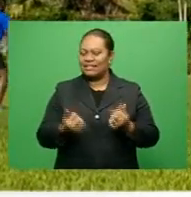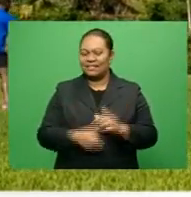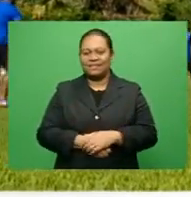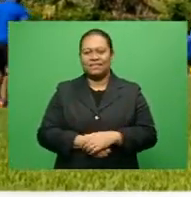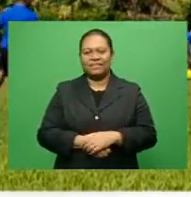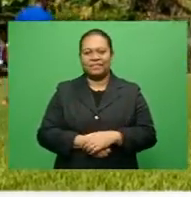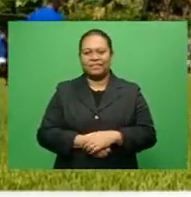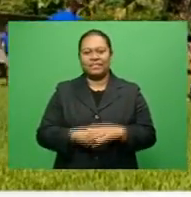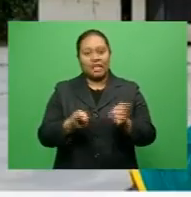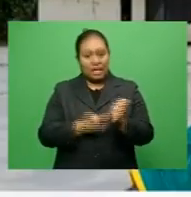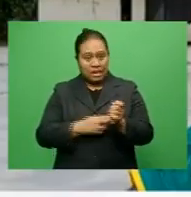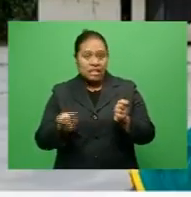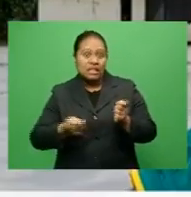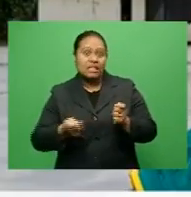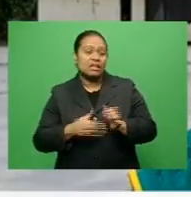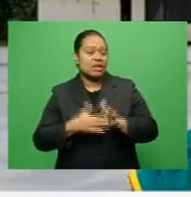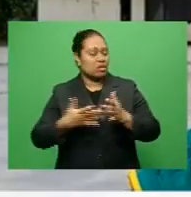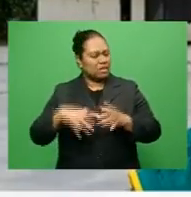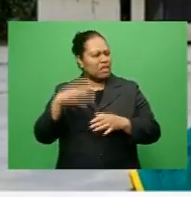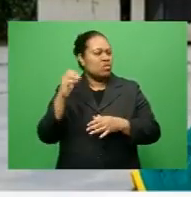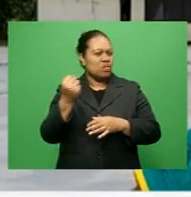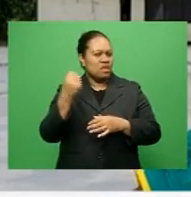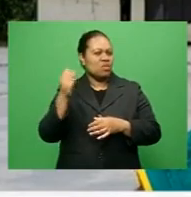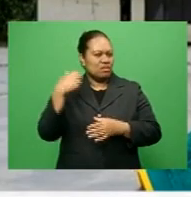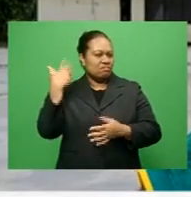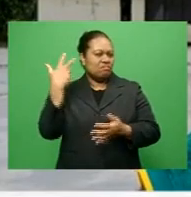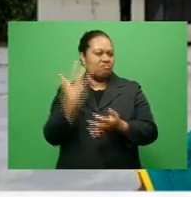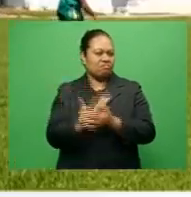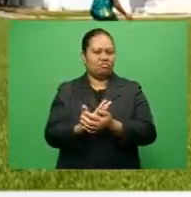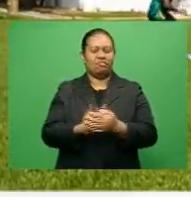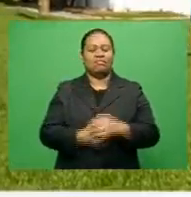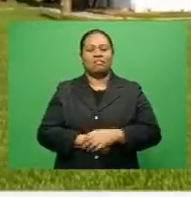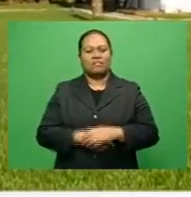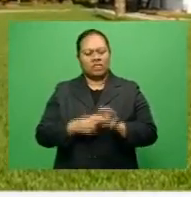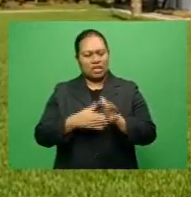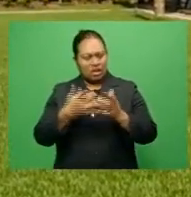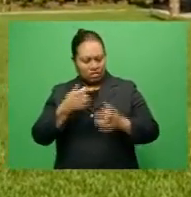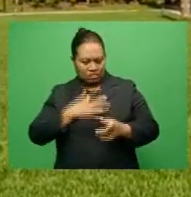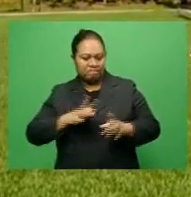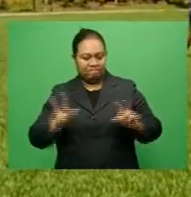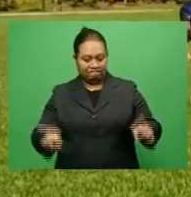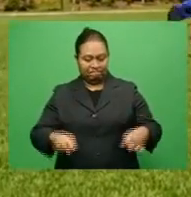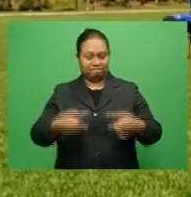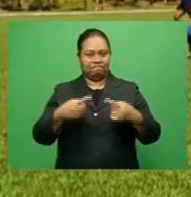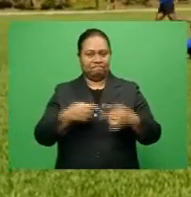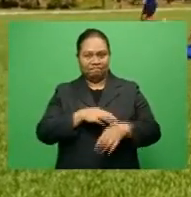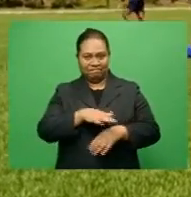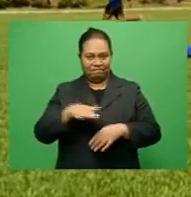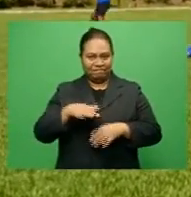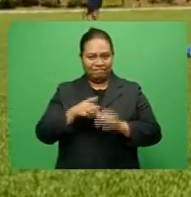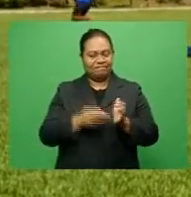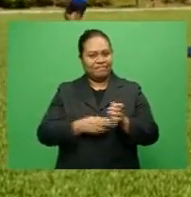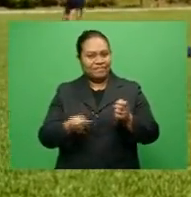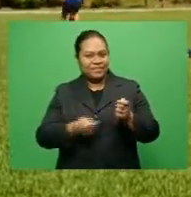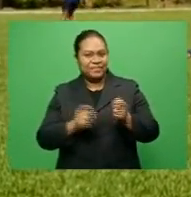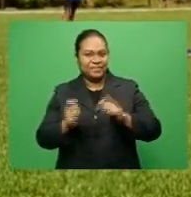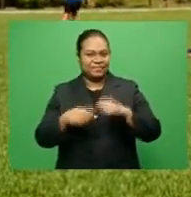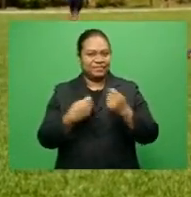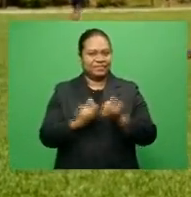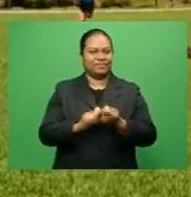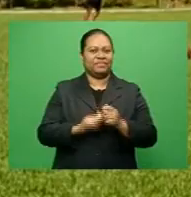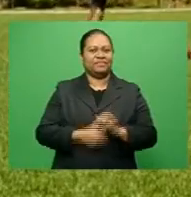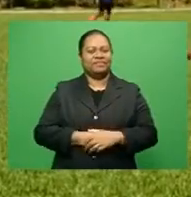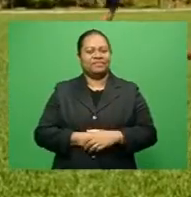Siri has been winning all the games. We are really looking forward to a tough challenge against Naita Siri to